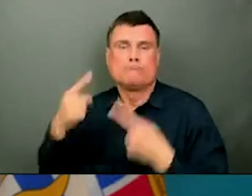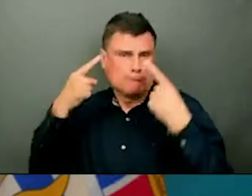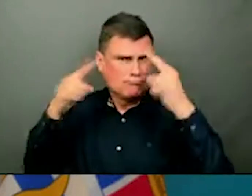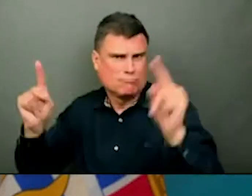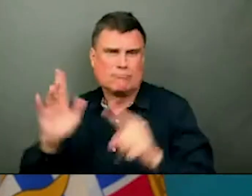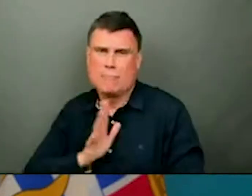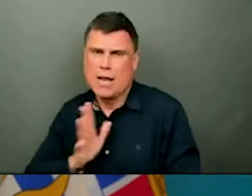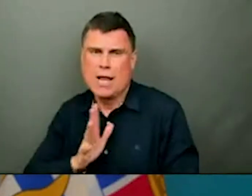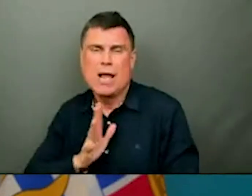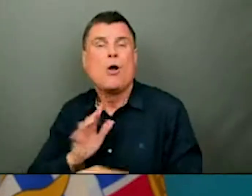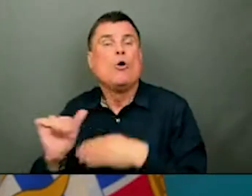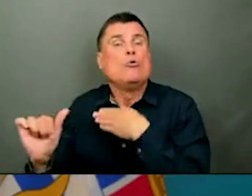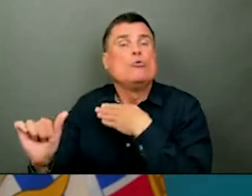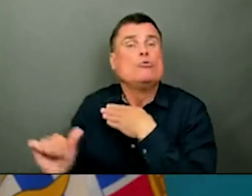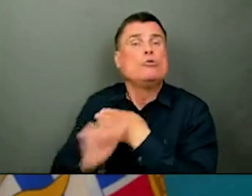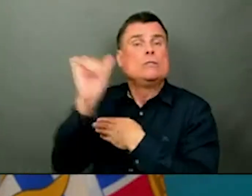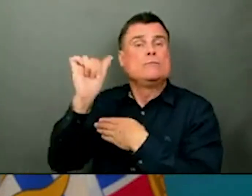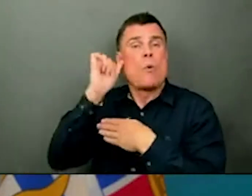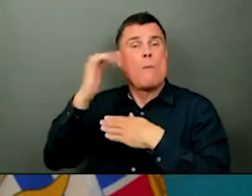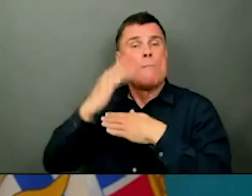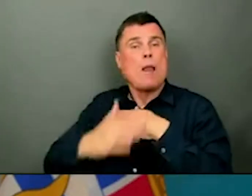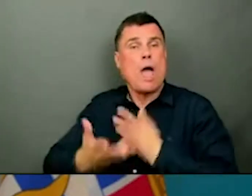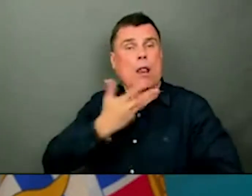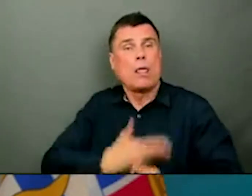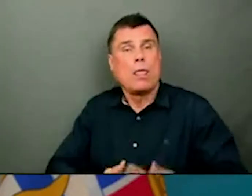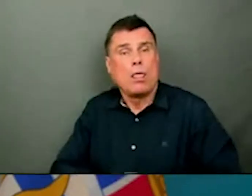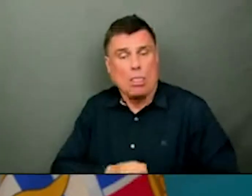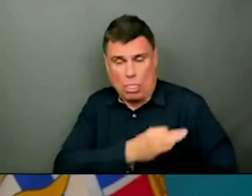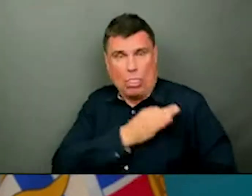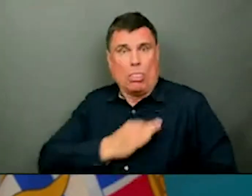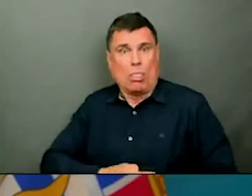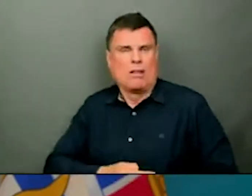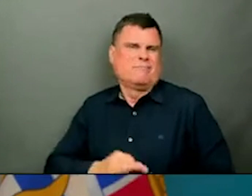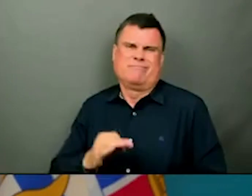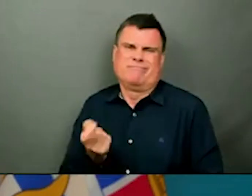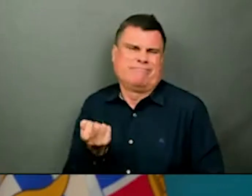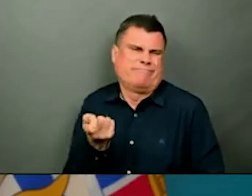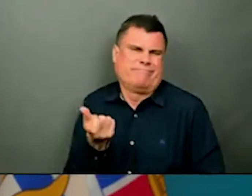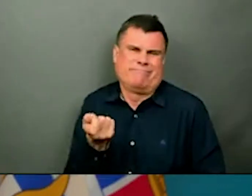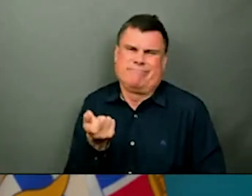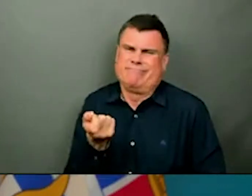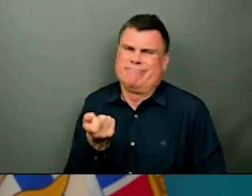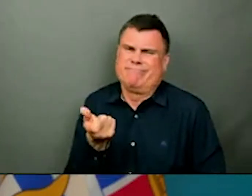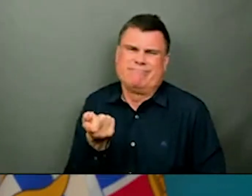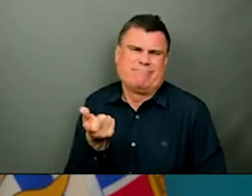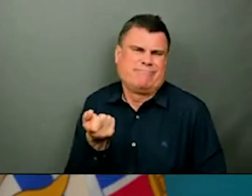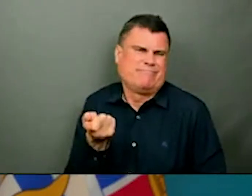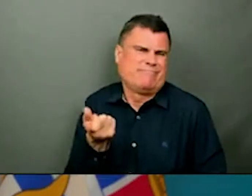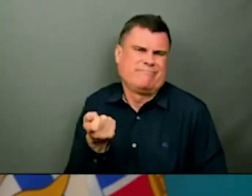blood clots are very low. But I'm hopeful that people will be able to have that